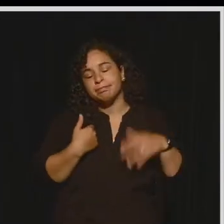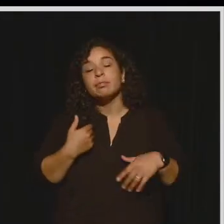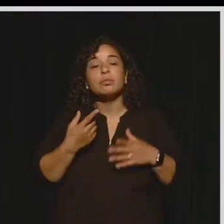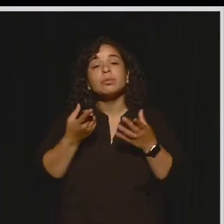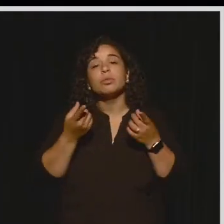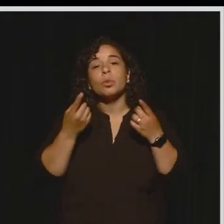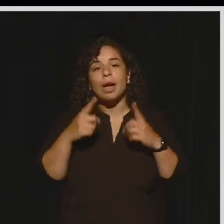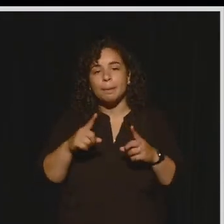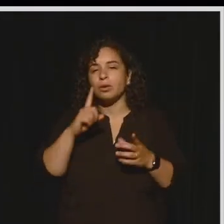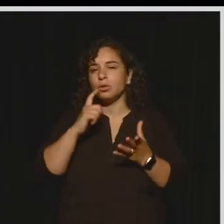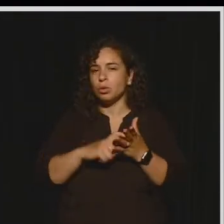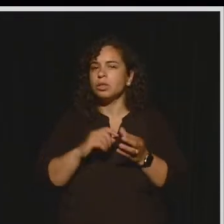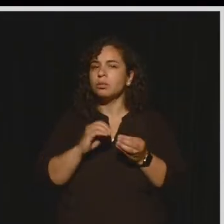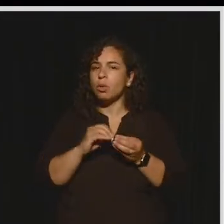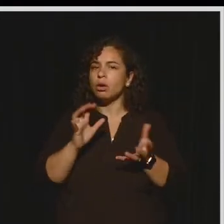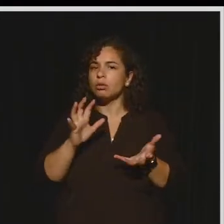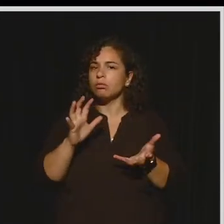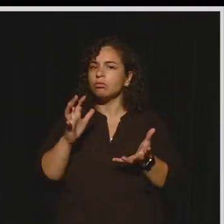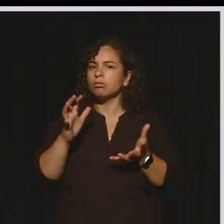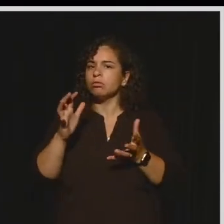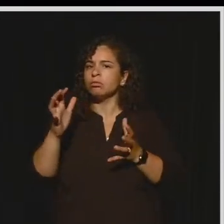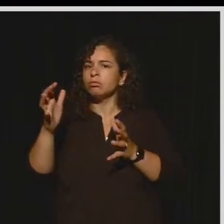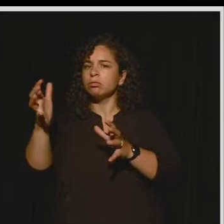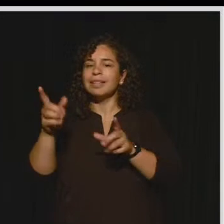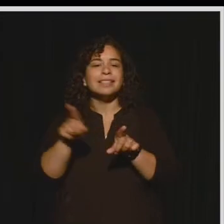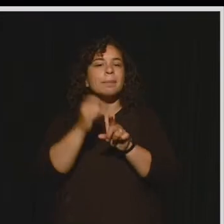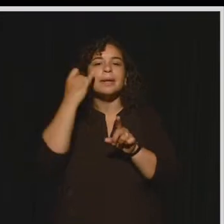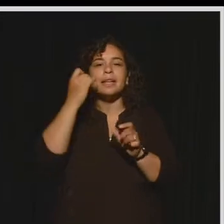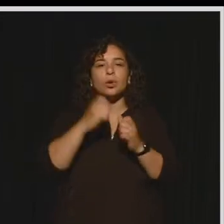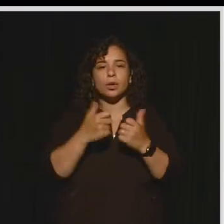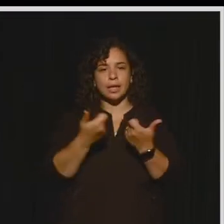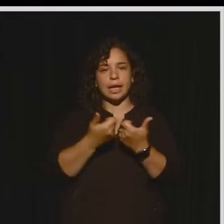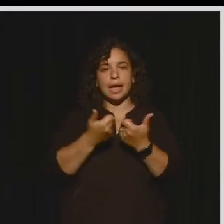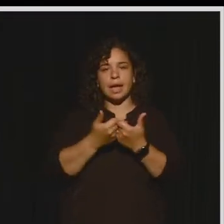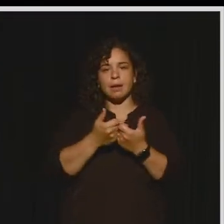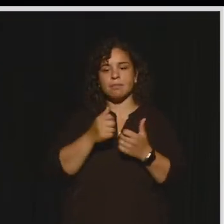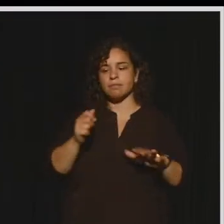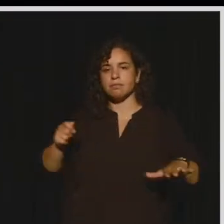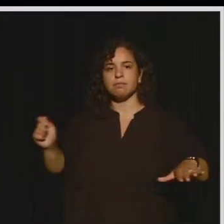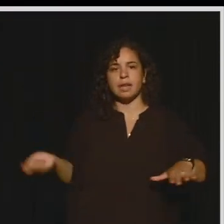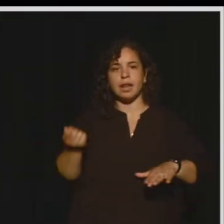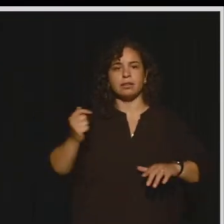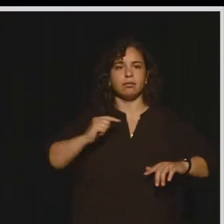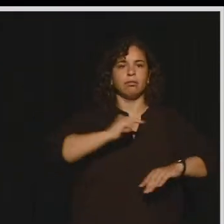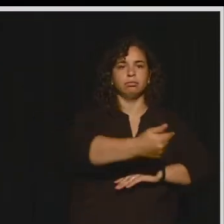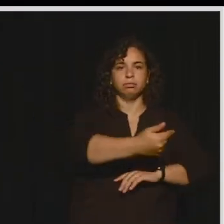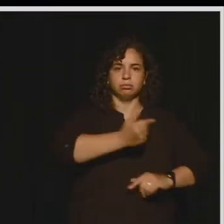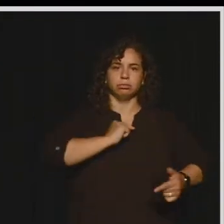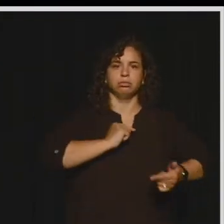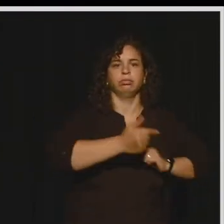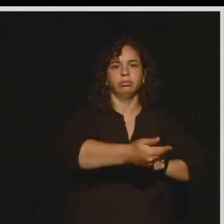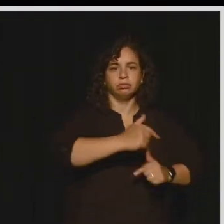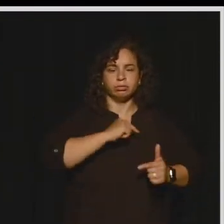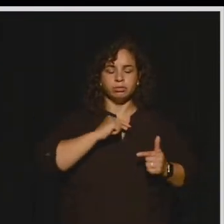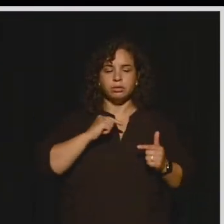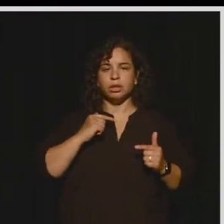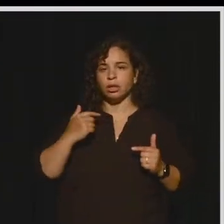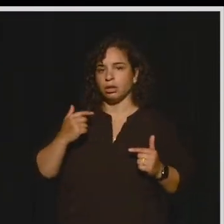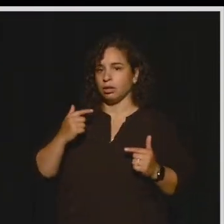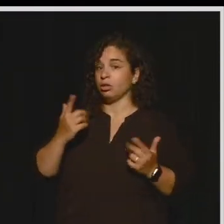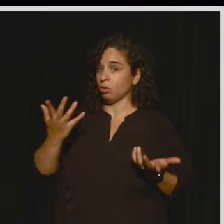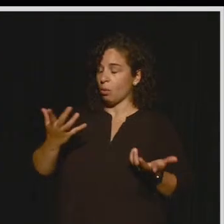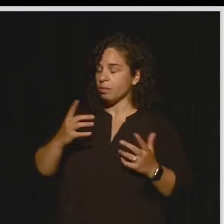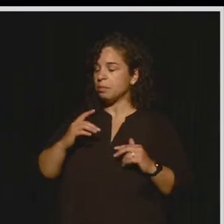started to create the awareness, just like the TENS Pledge, right? It started to create this awareness. So you became more aware of when somebody was